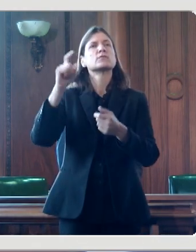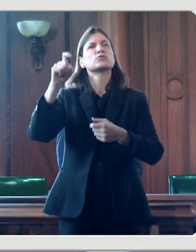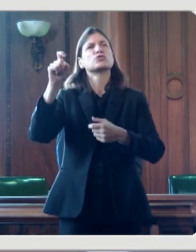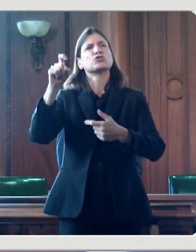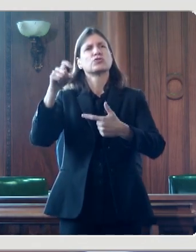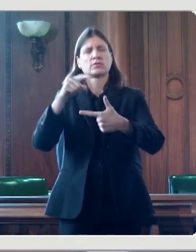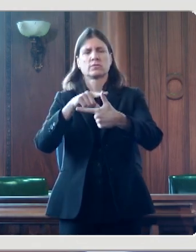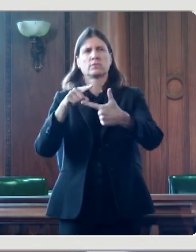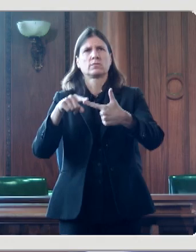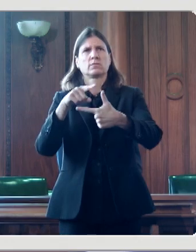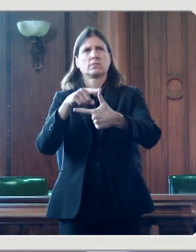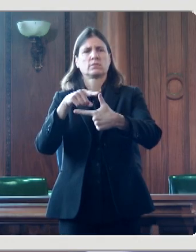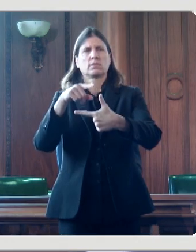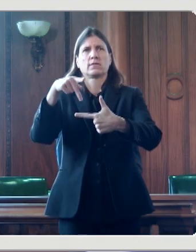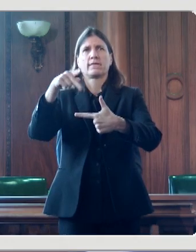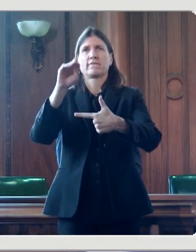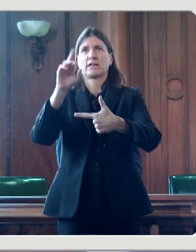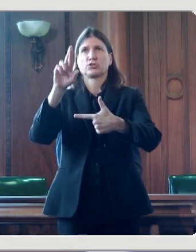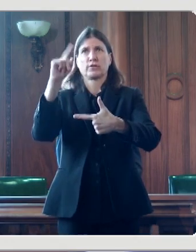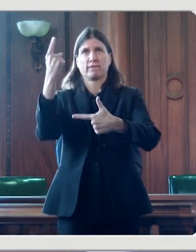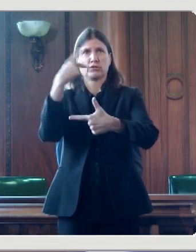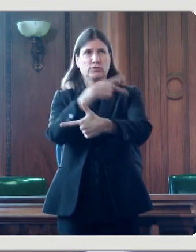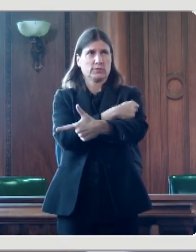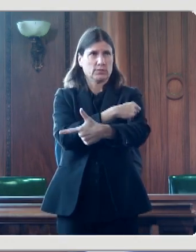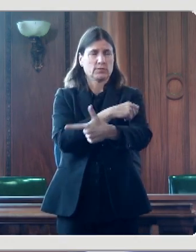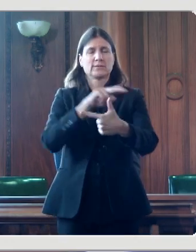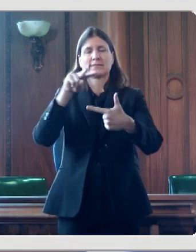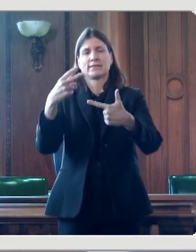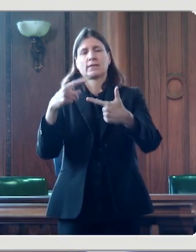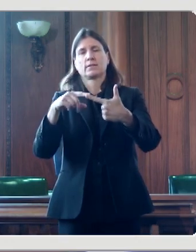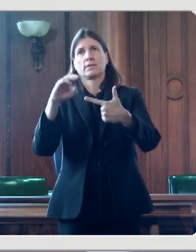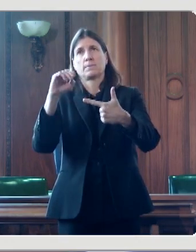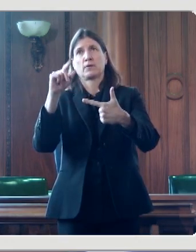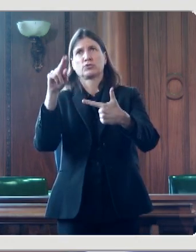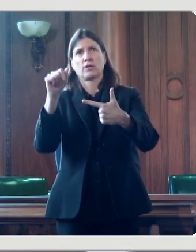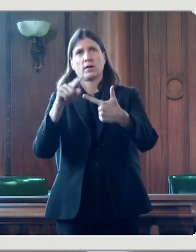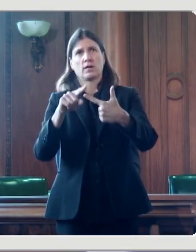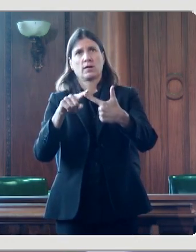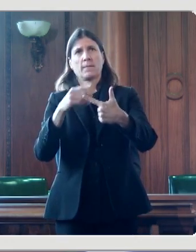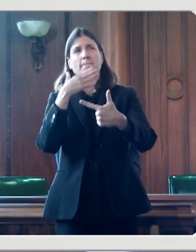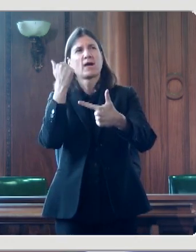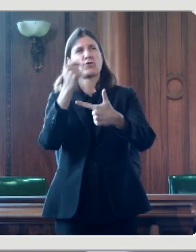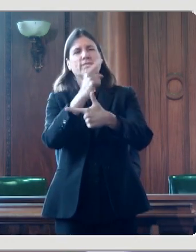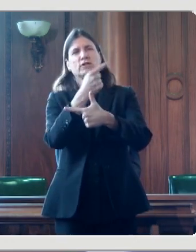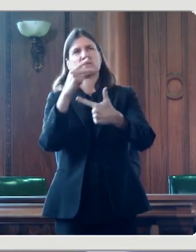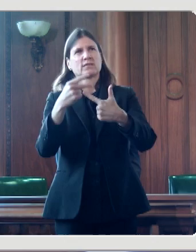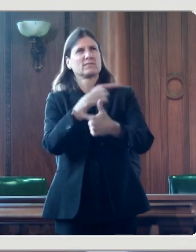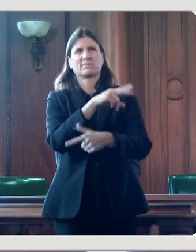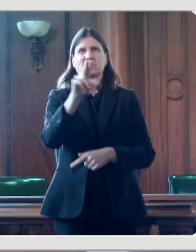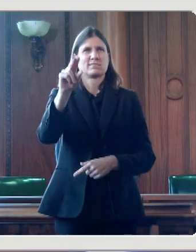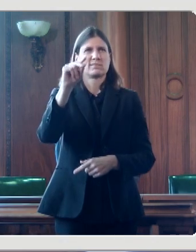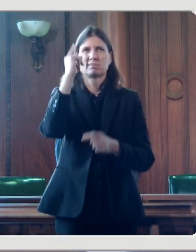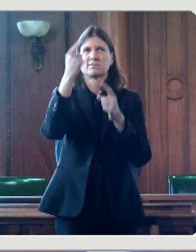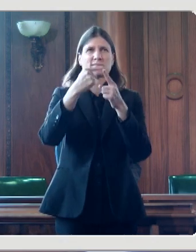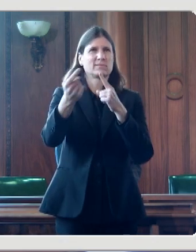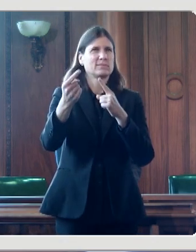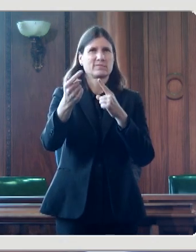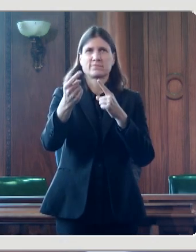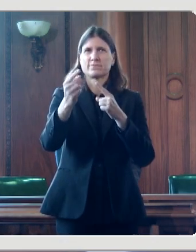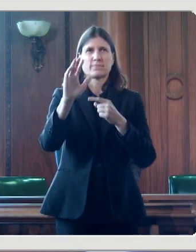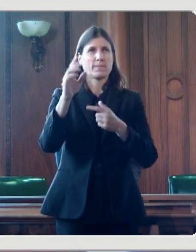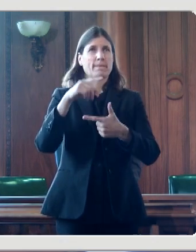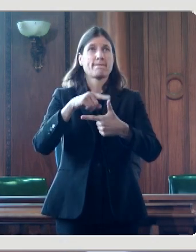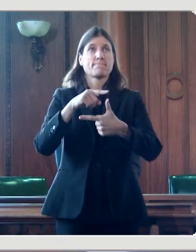doses in order to expand the reach of first doses without more independent review or an assessment by the